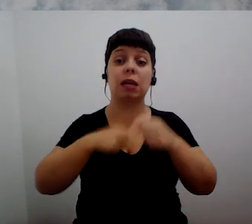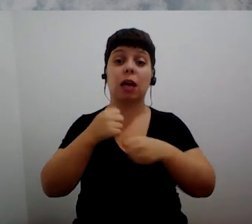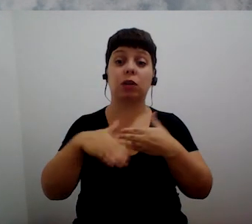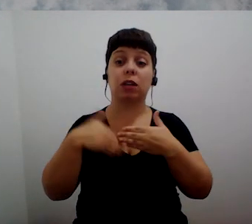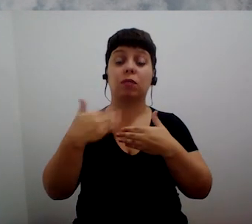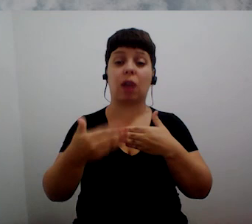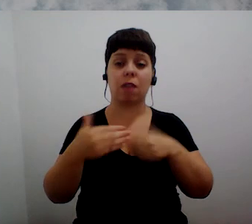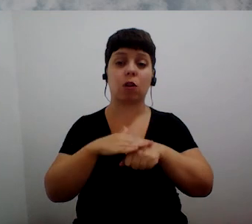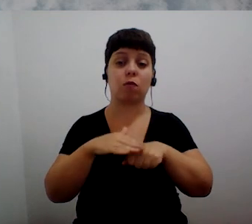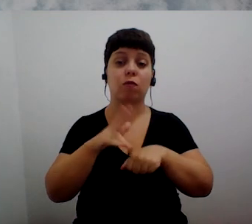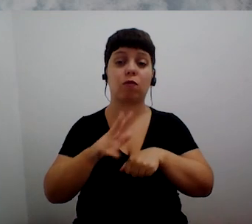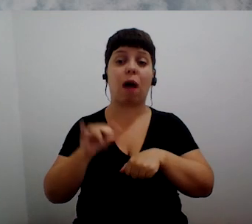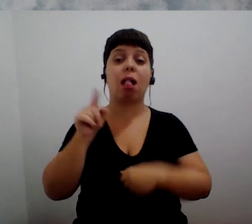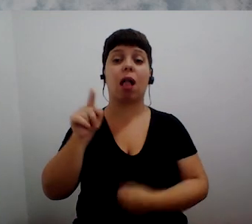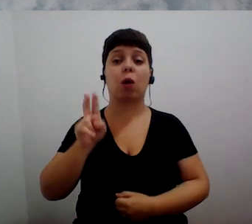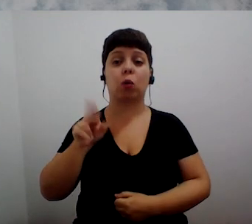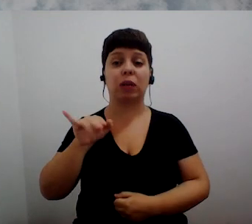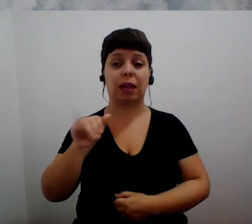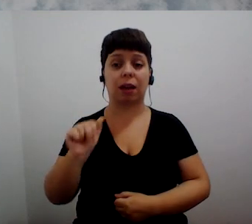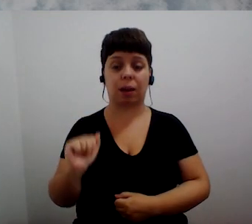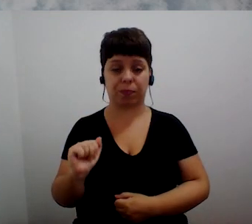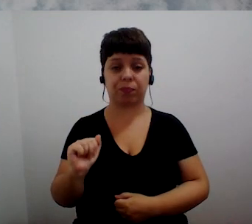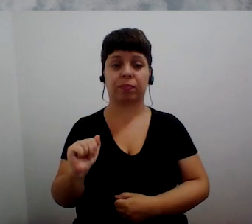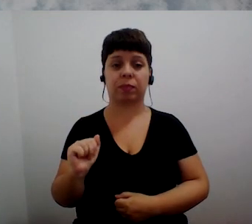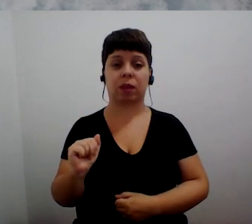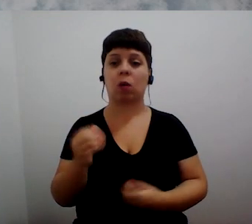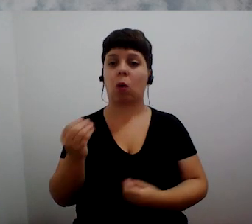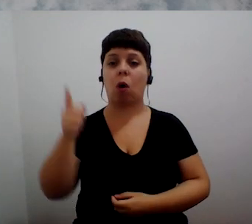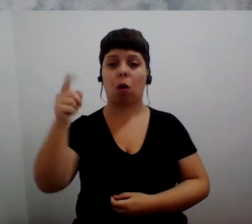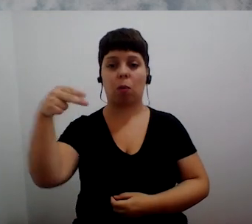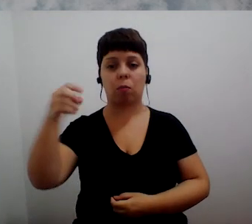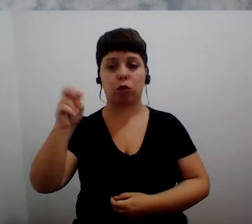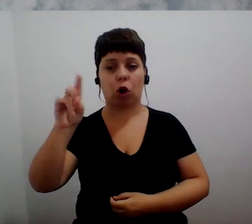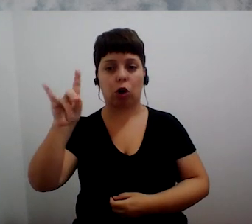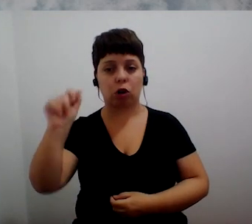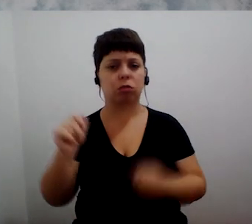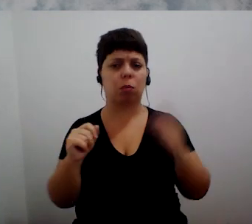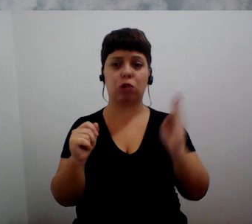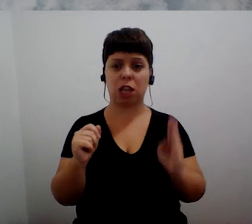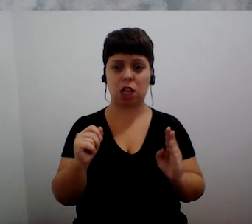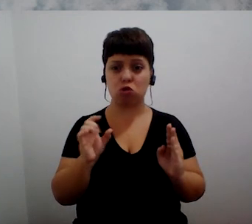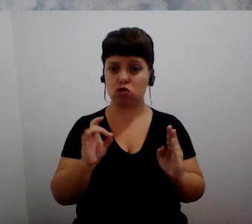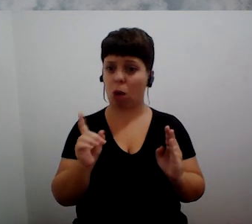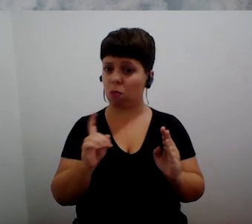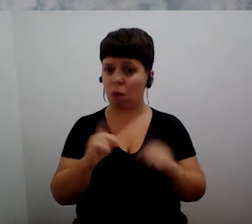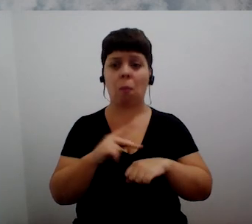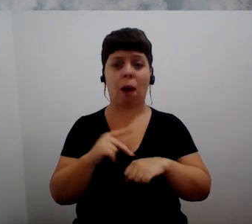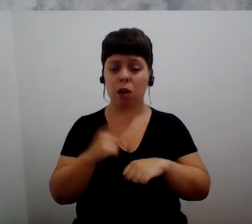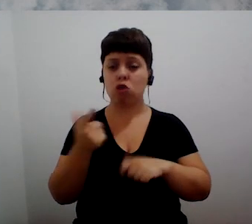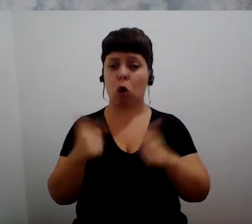income, the inputs from the Nordic countries, Brazil, and several other countries that are contributing to this discussion.